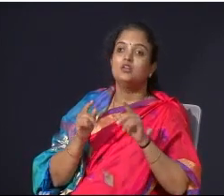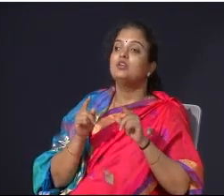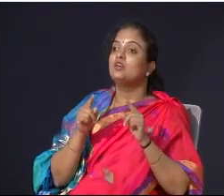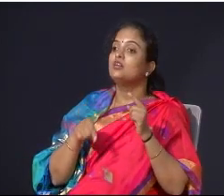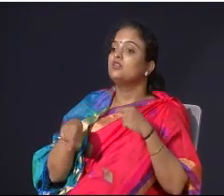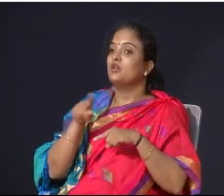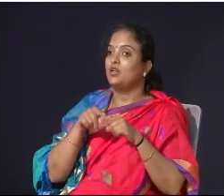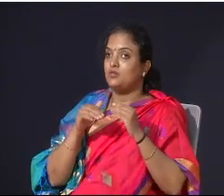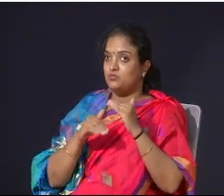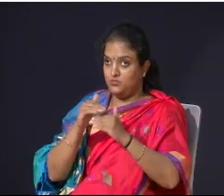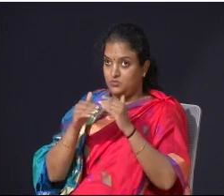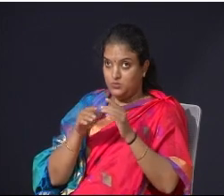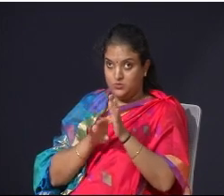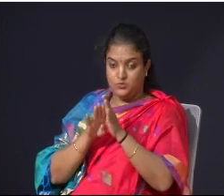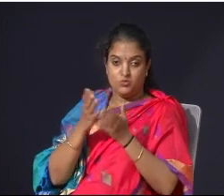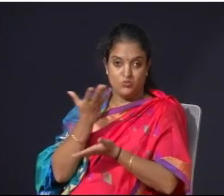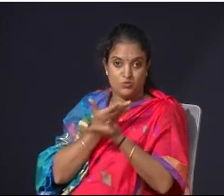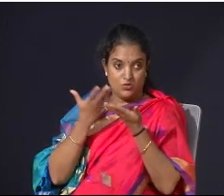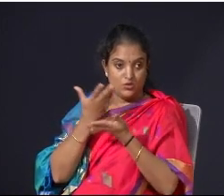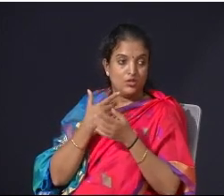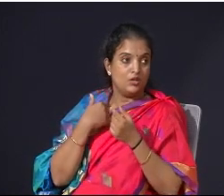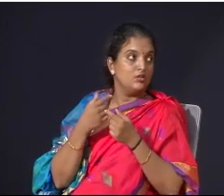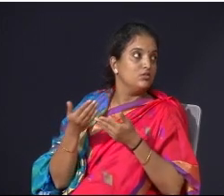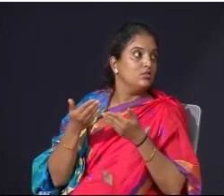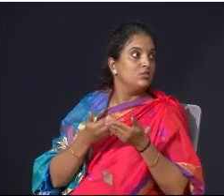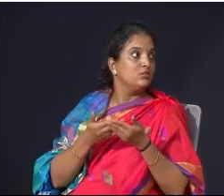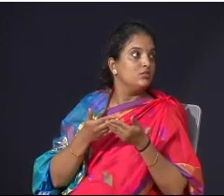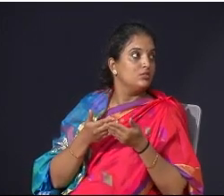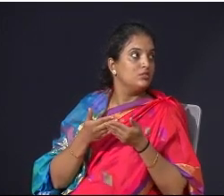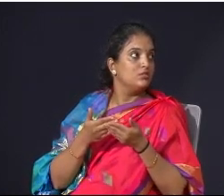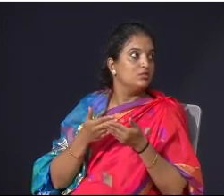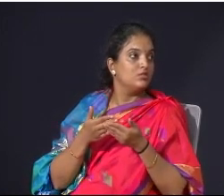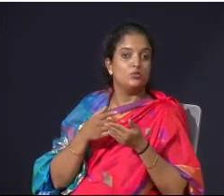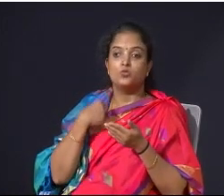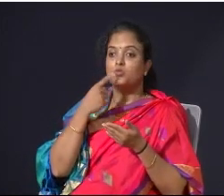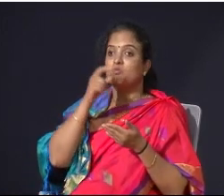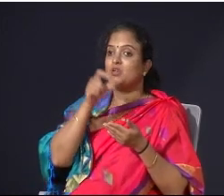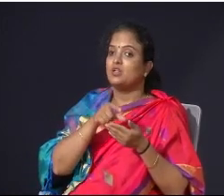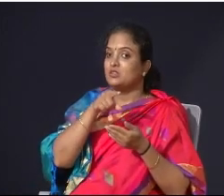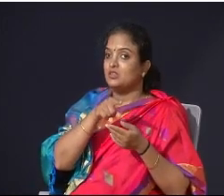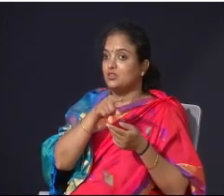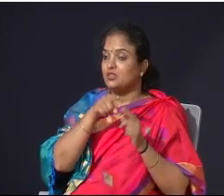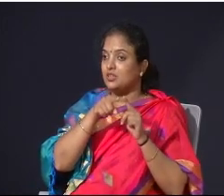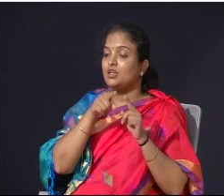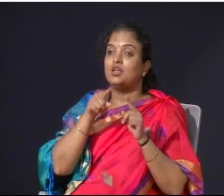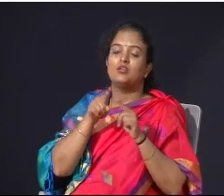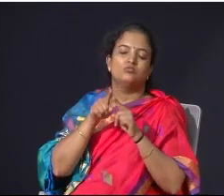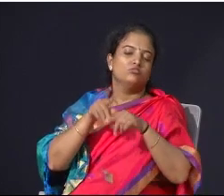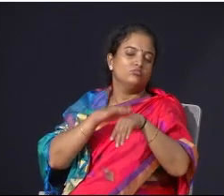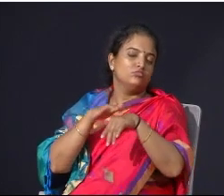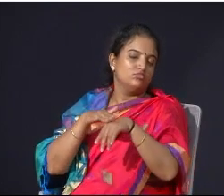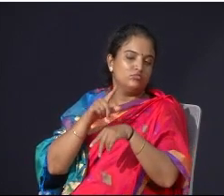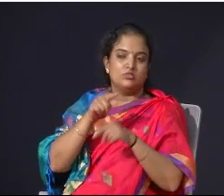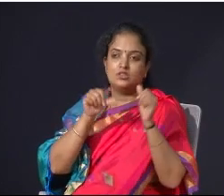this fascinating and vital conversation, we are honored to welcome someone who brings both clinical